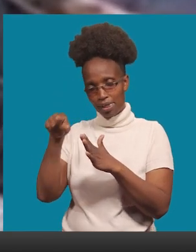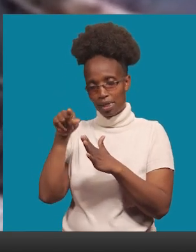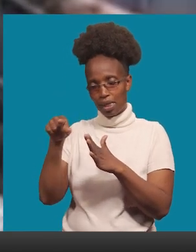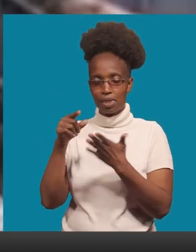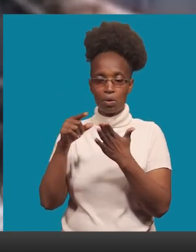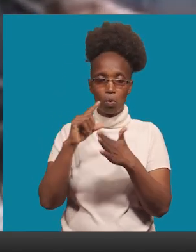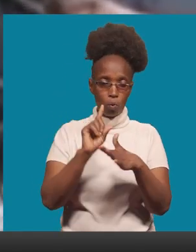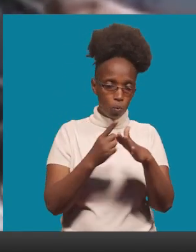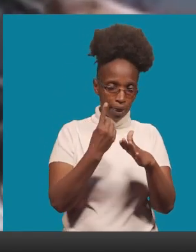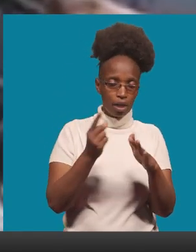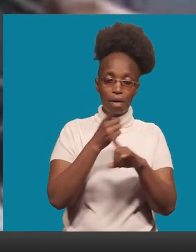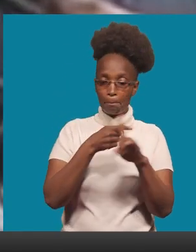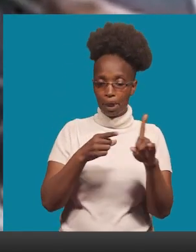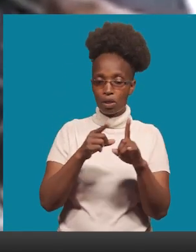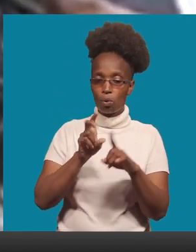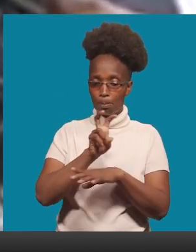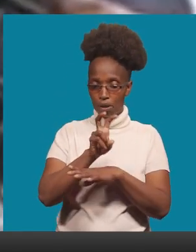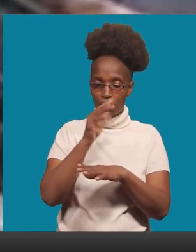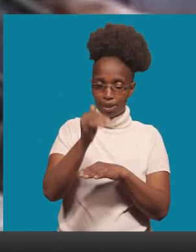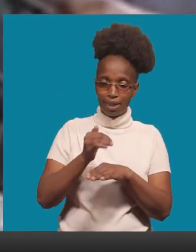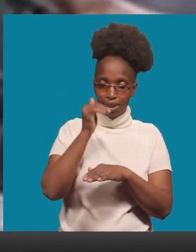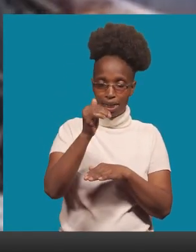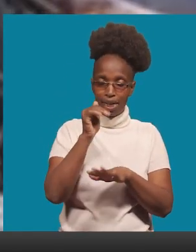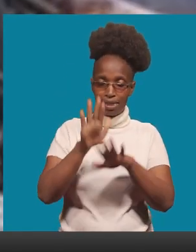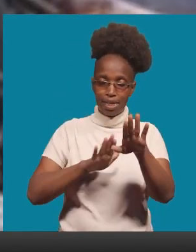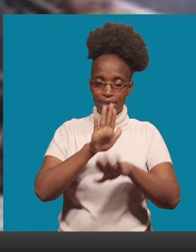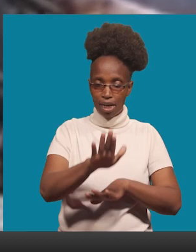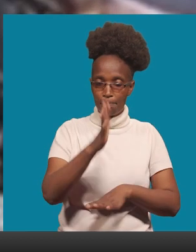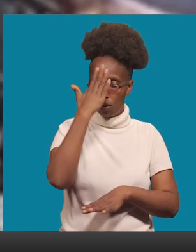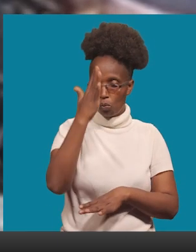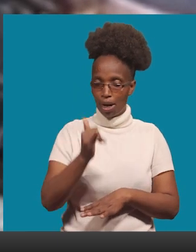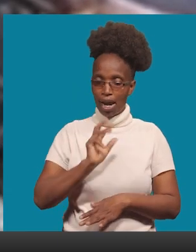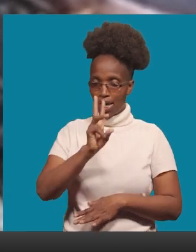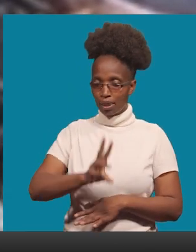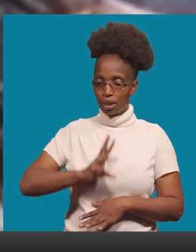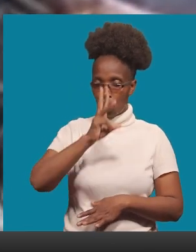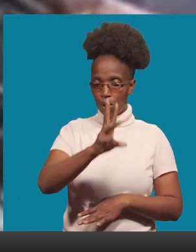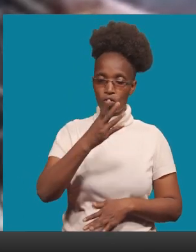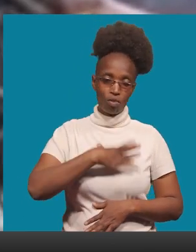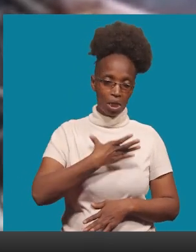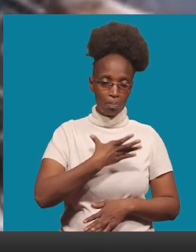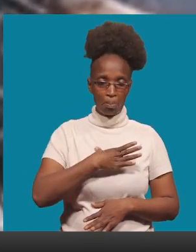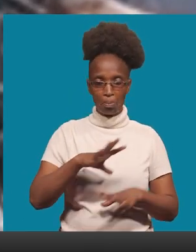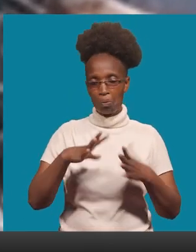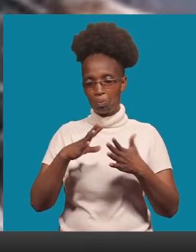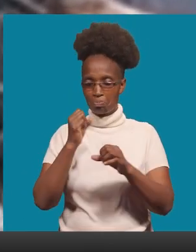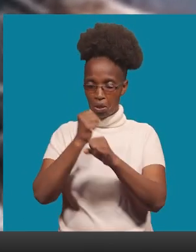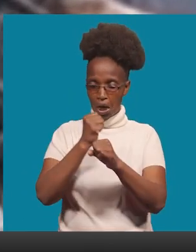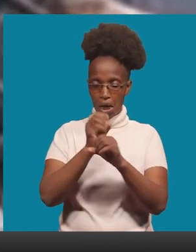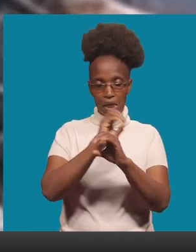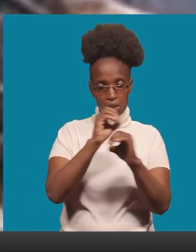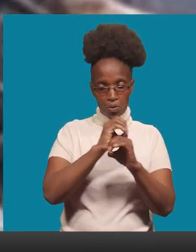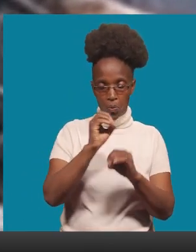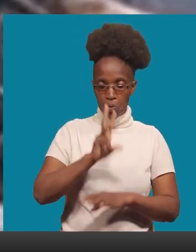win. Obviously, we will be looking at the next step, because the will of the Homa Bay people have been